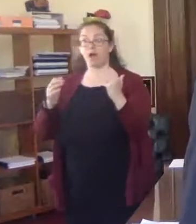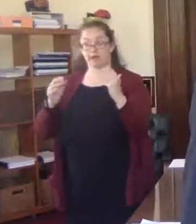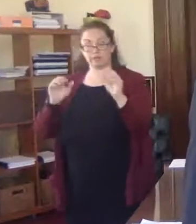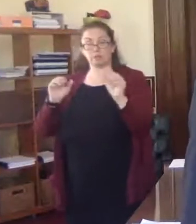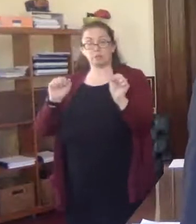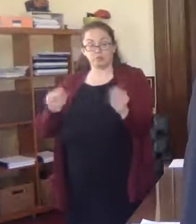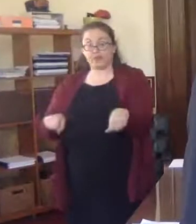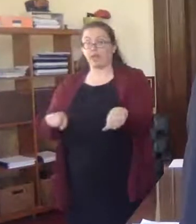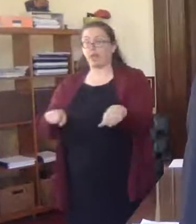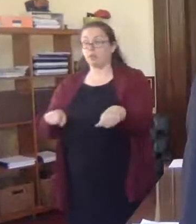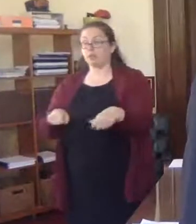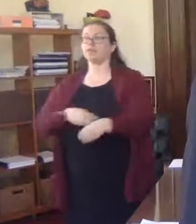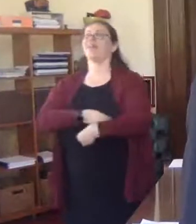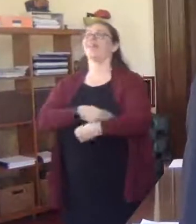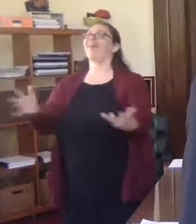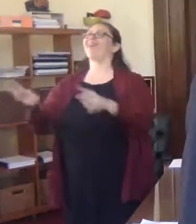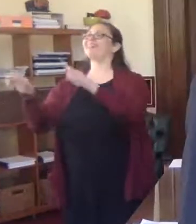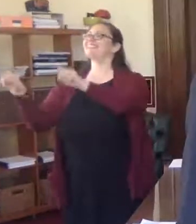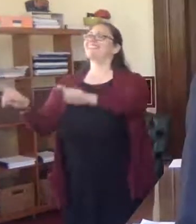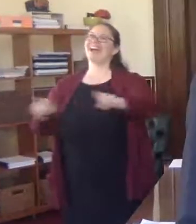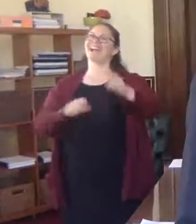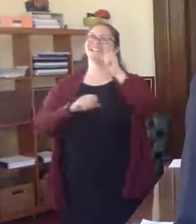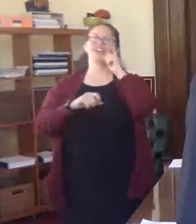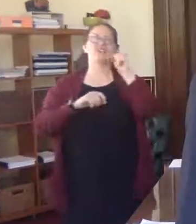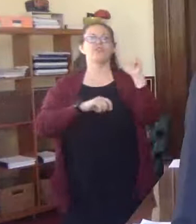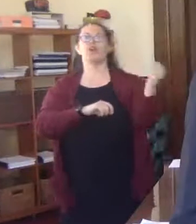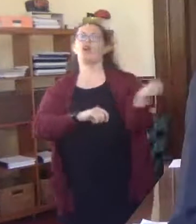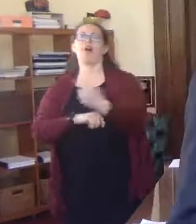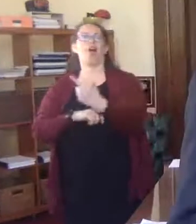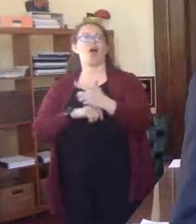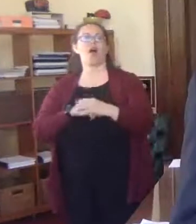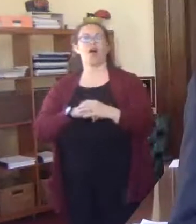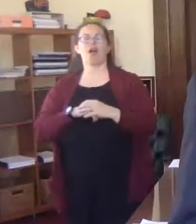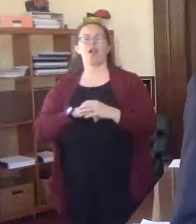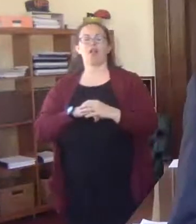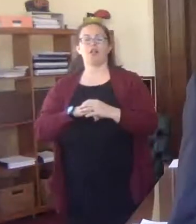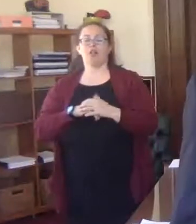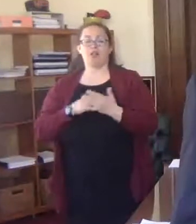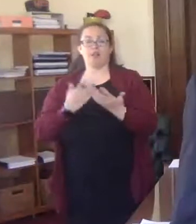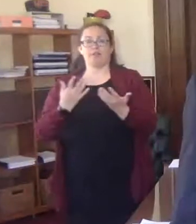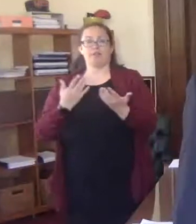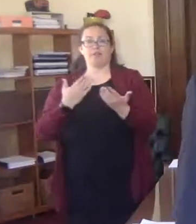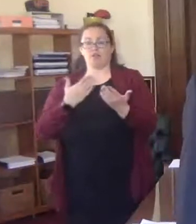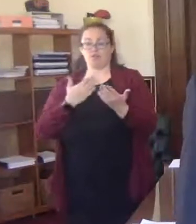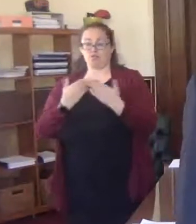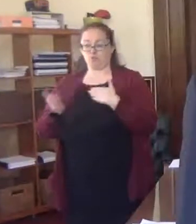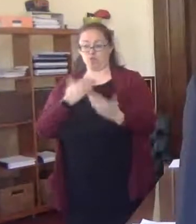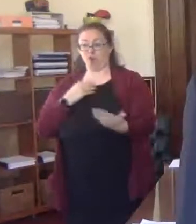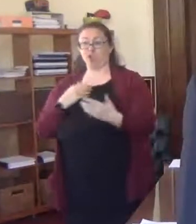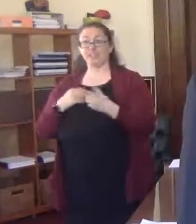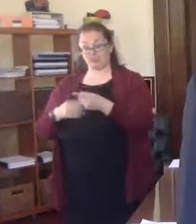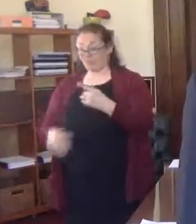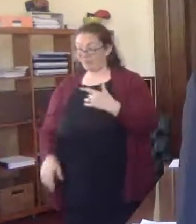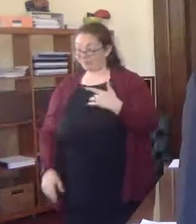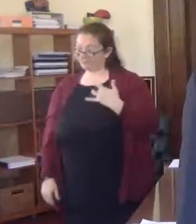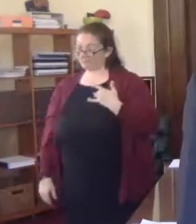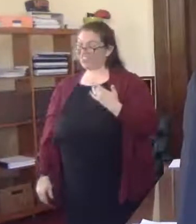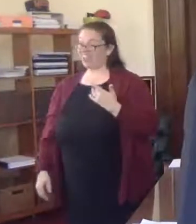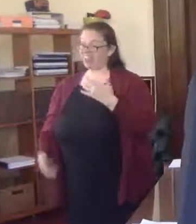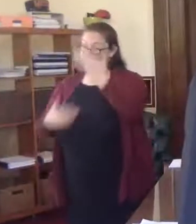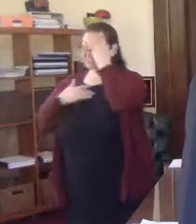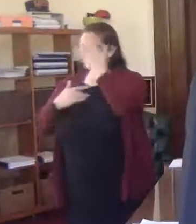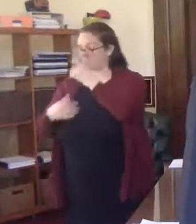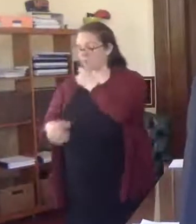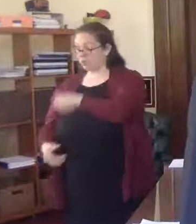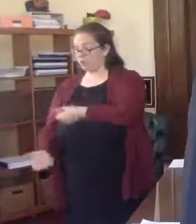entire city of St. Louis, regardless of, and allow individuals, regardless of their symptom profile, to be tested. Okay, maybe